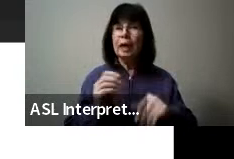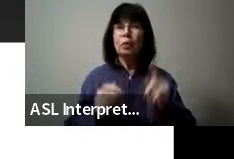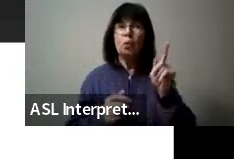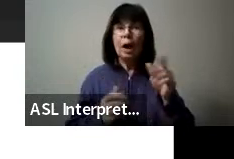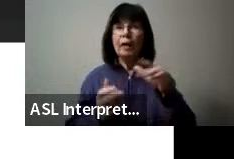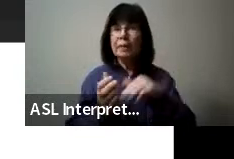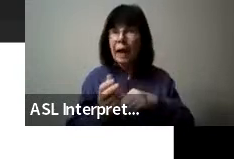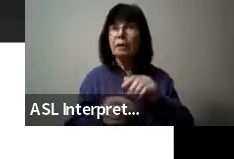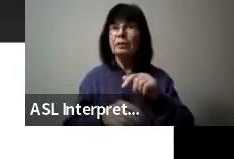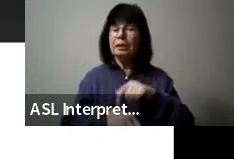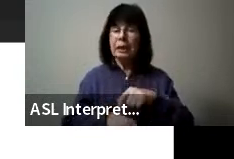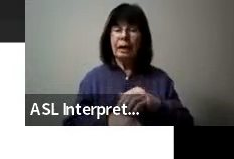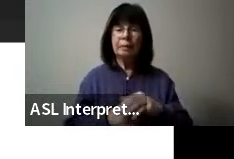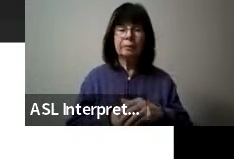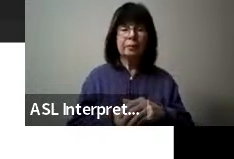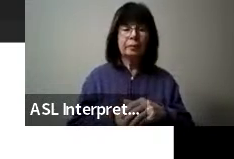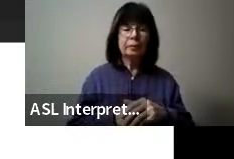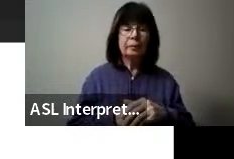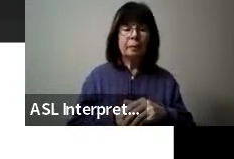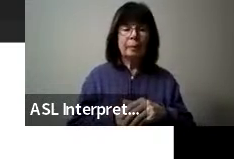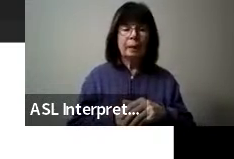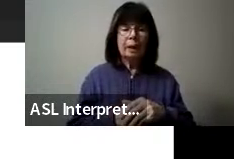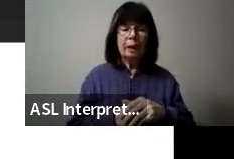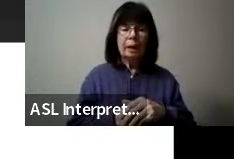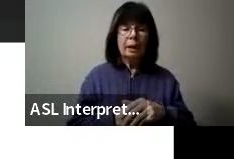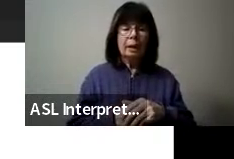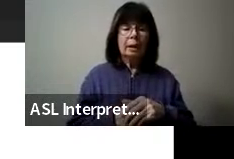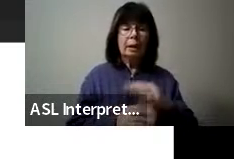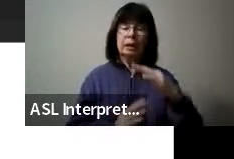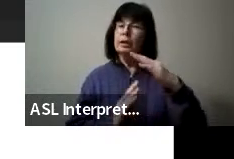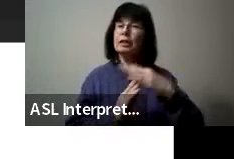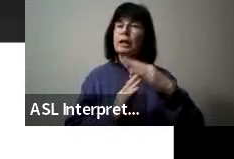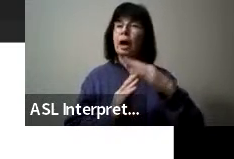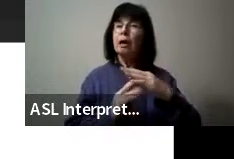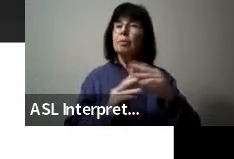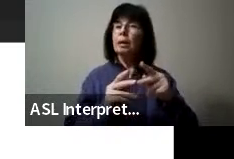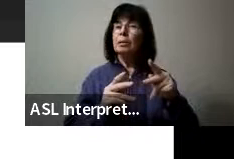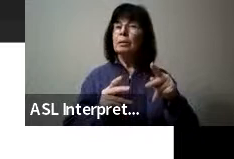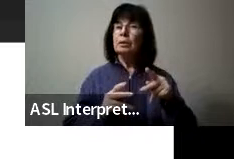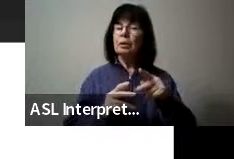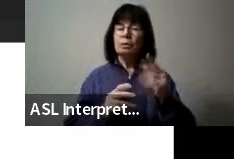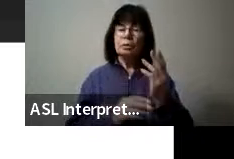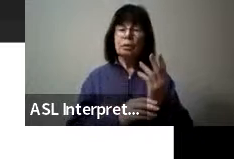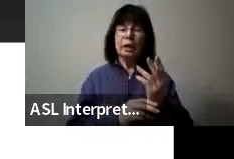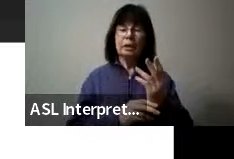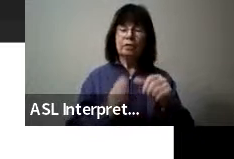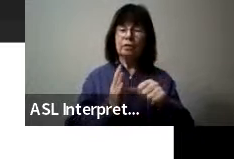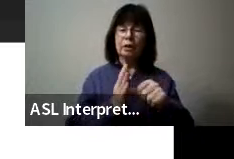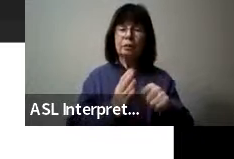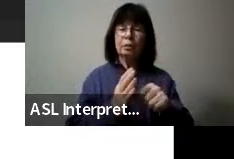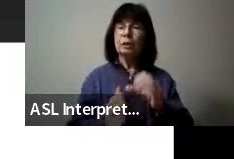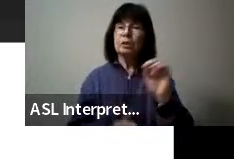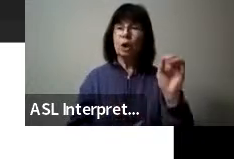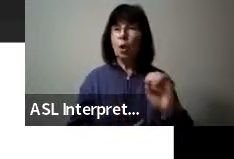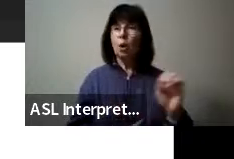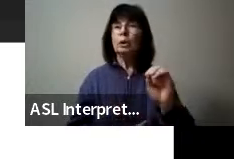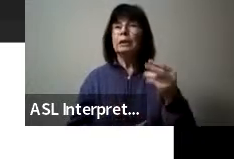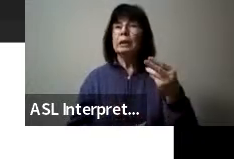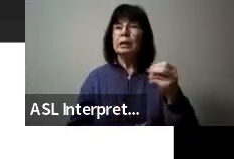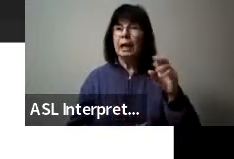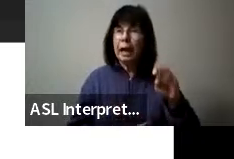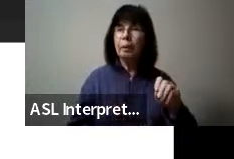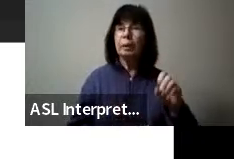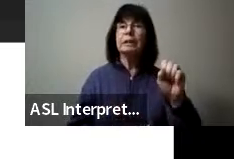that means that people were directed to that website. The top locations by impressions: Oakland, Hayward, San Lorenzo, San